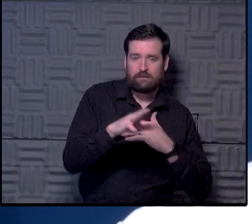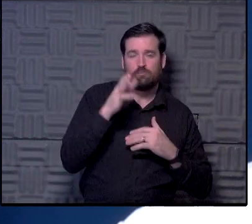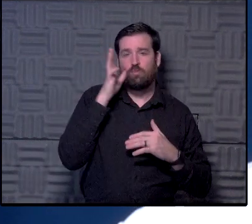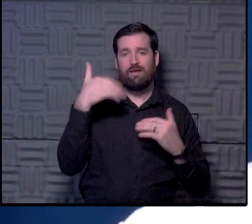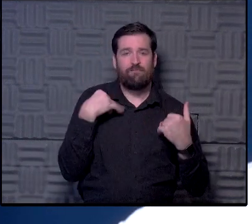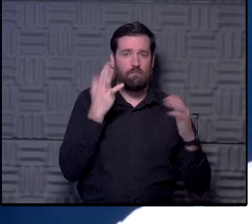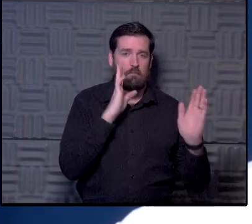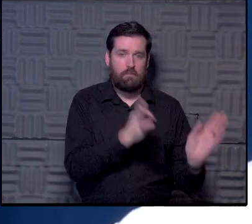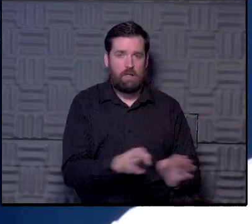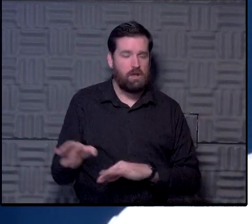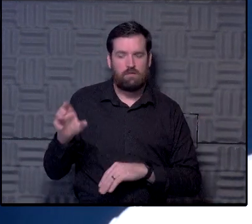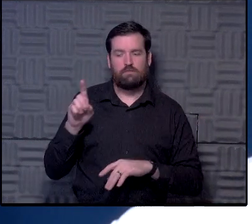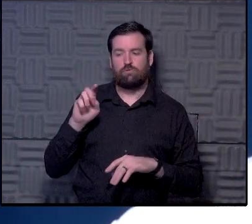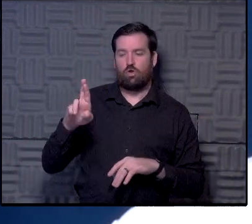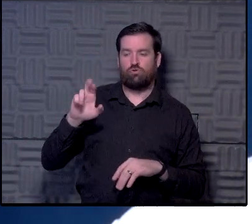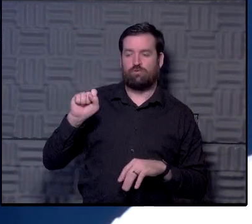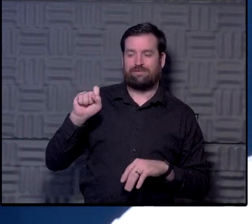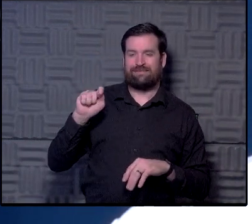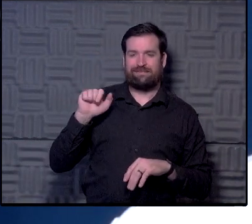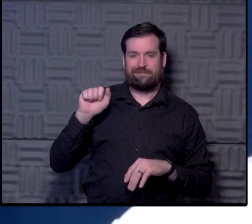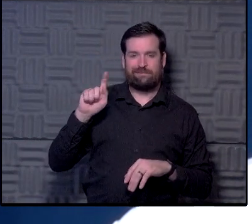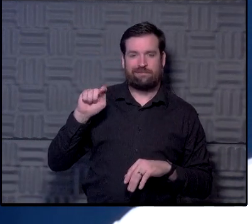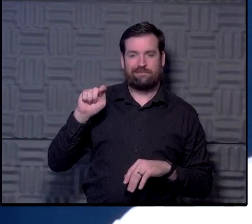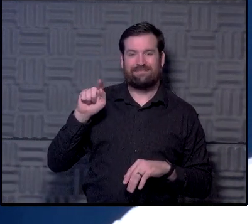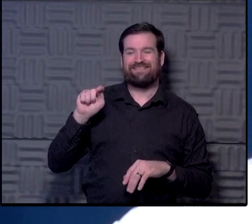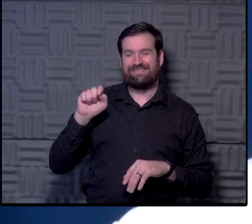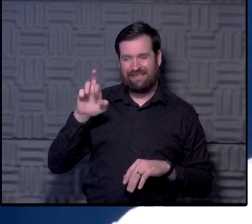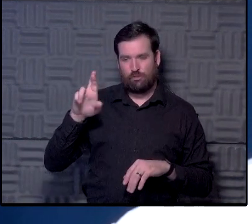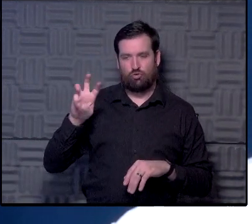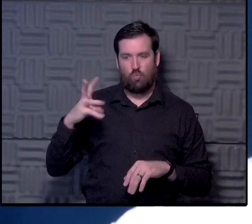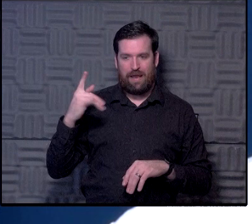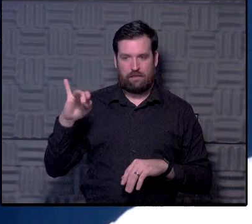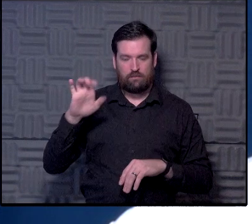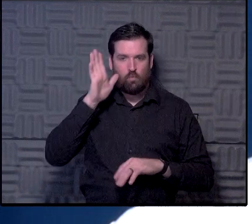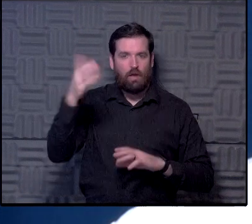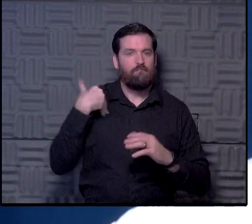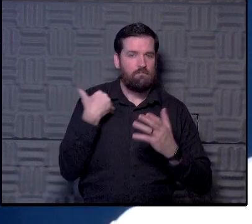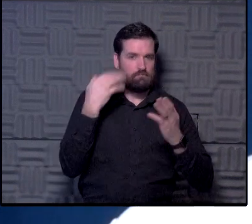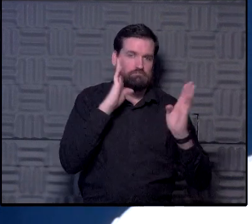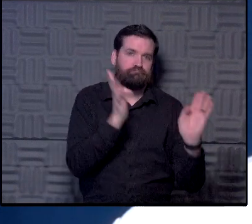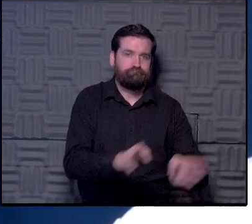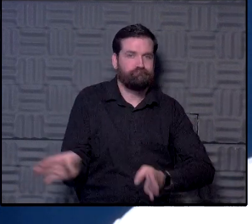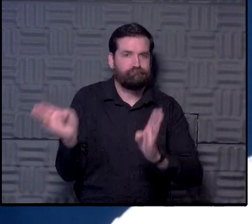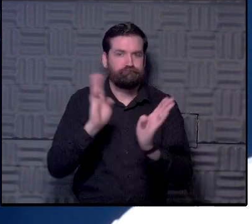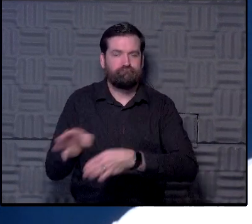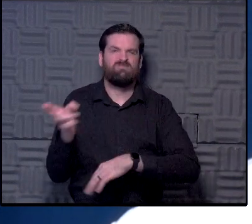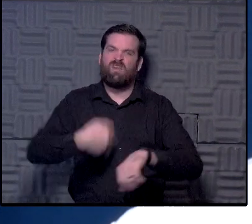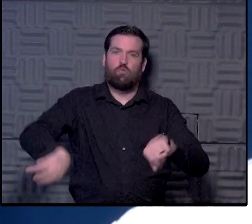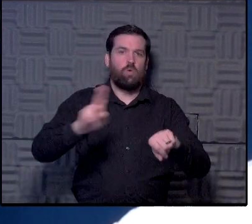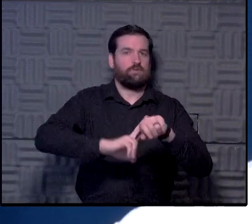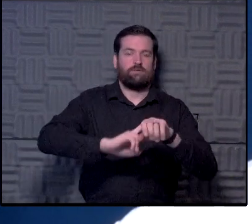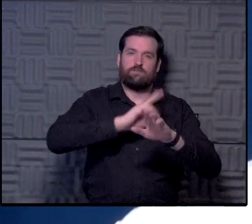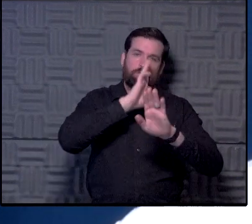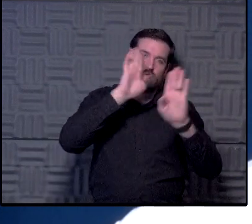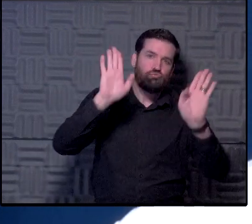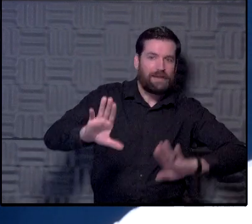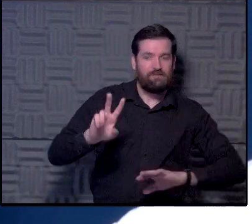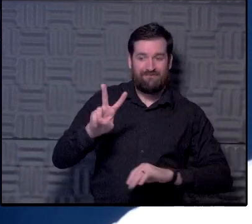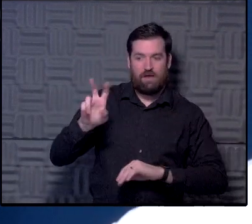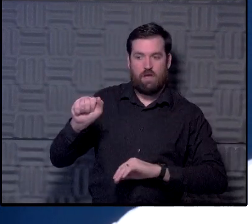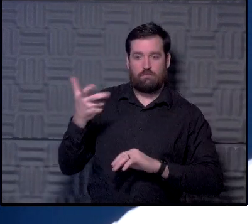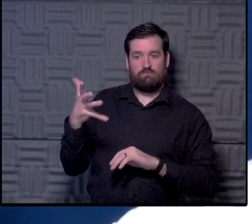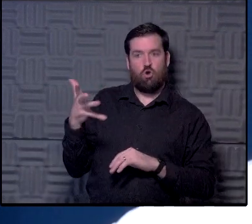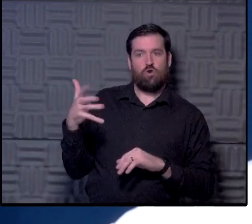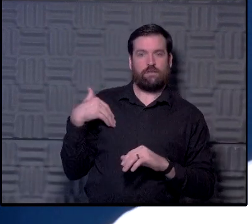as Dr. Satterwhite mentioned, systems that are well positioned to do these things. And And of course, it's great to hear that the VA already is, because